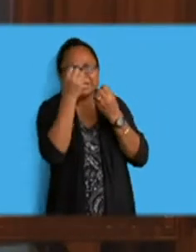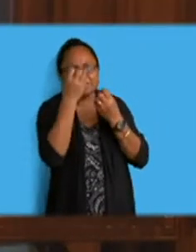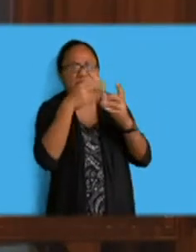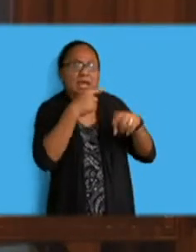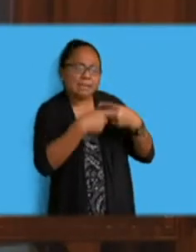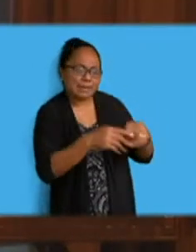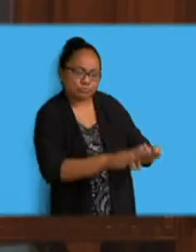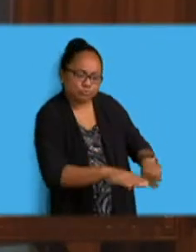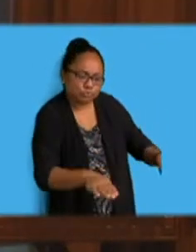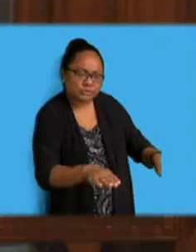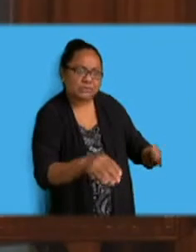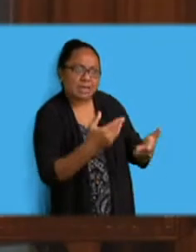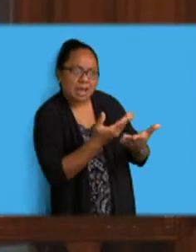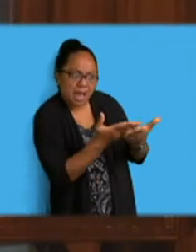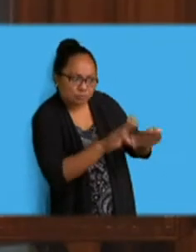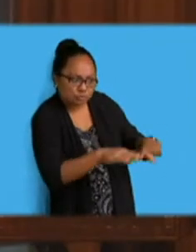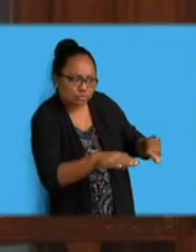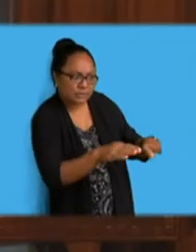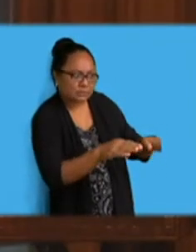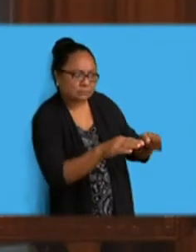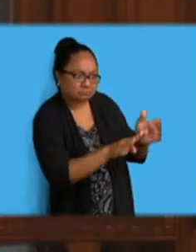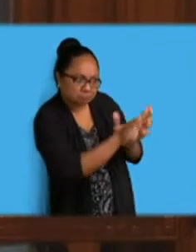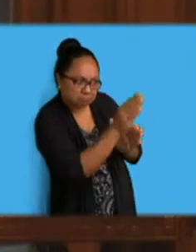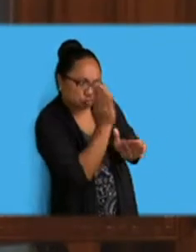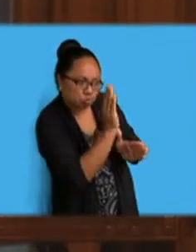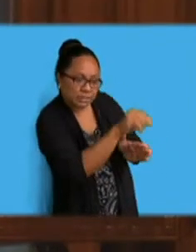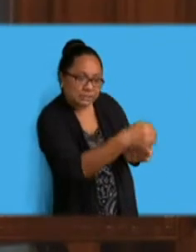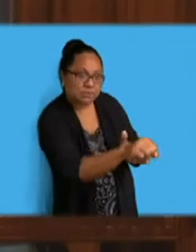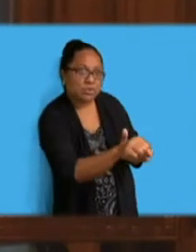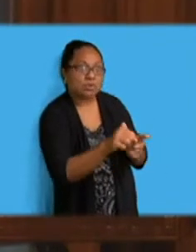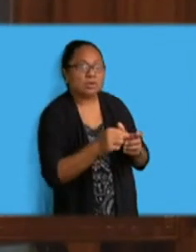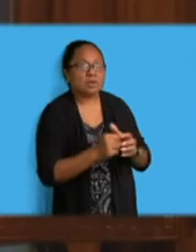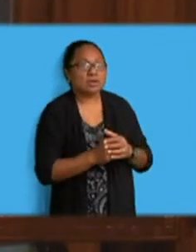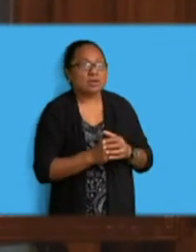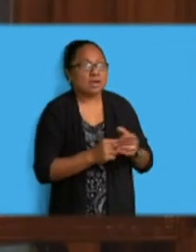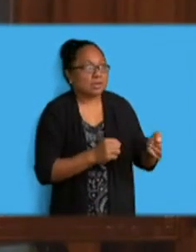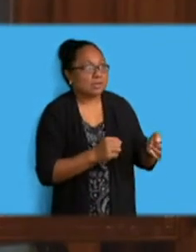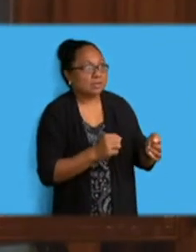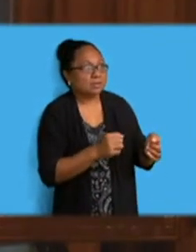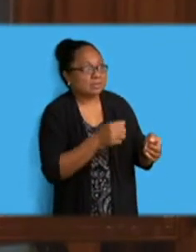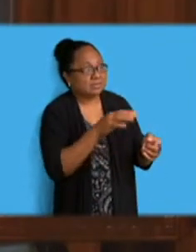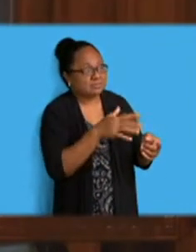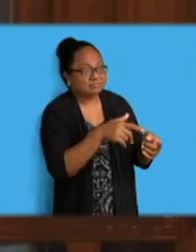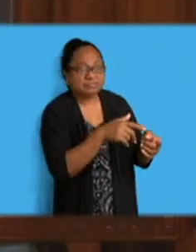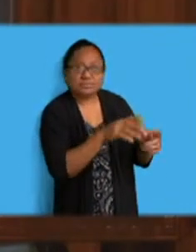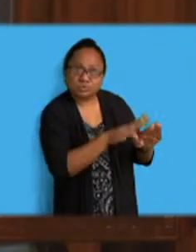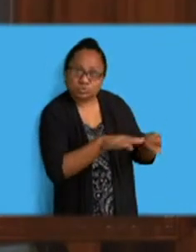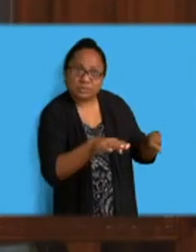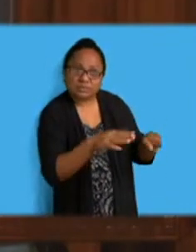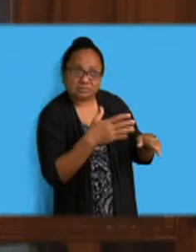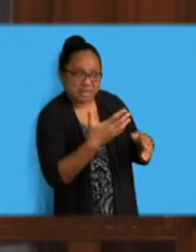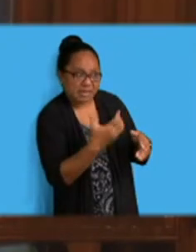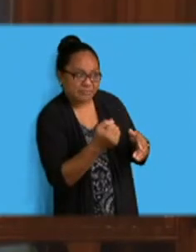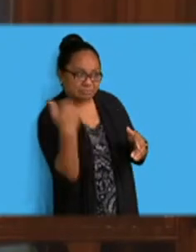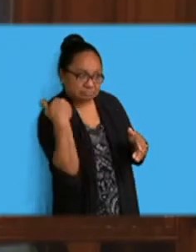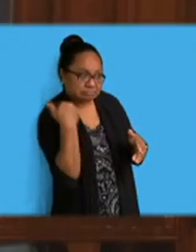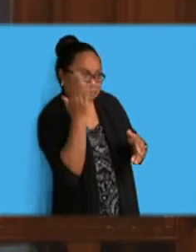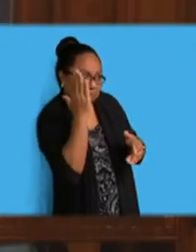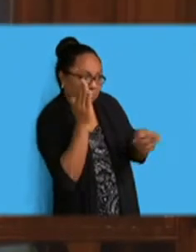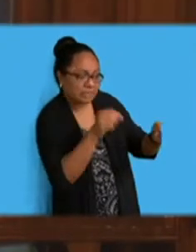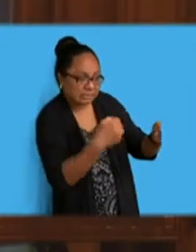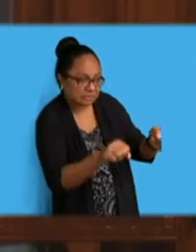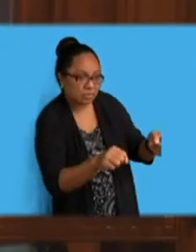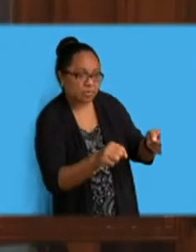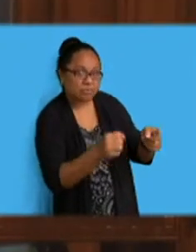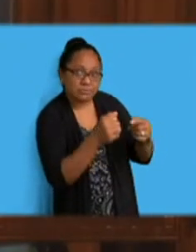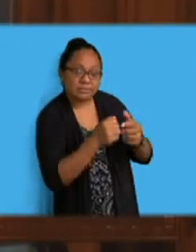is doing, how the child, whether the child is being affected by someone or a particular party, whether they know